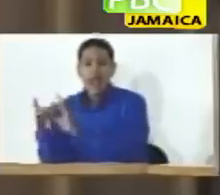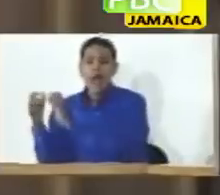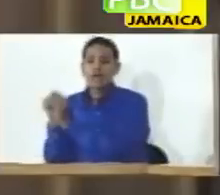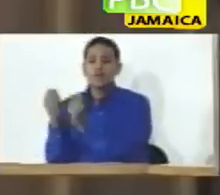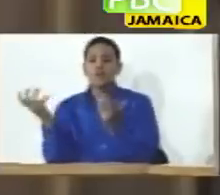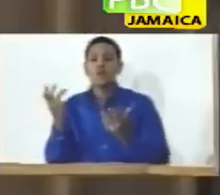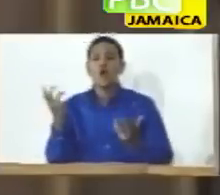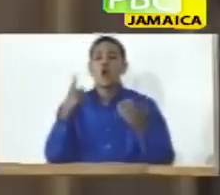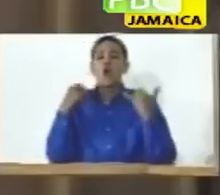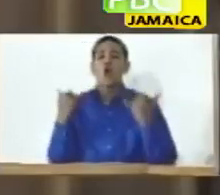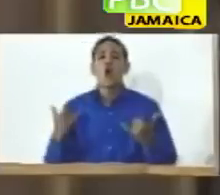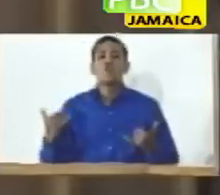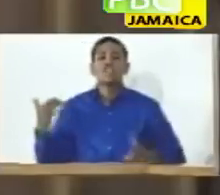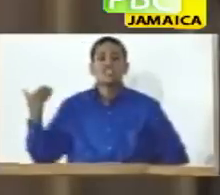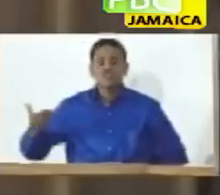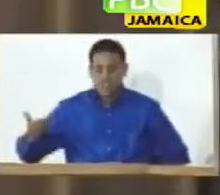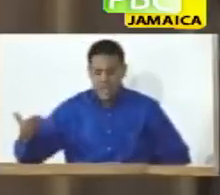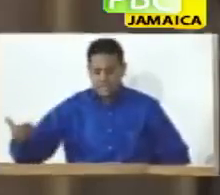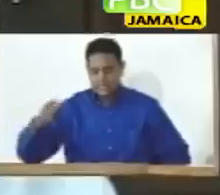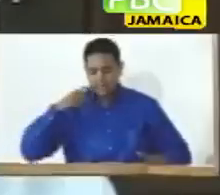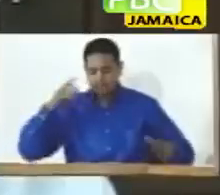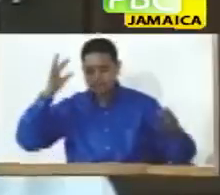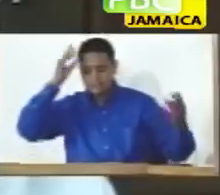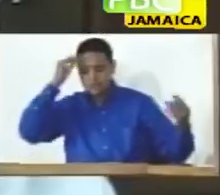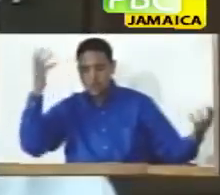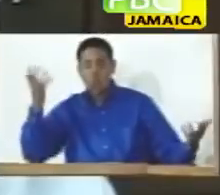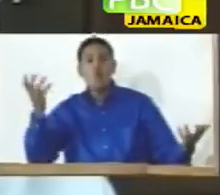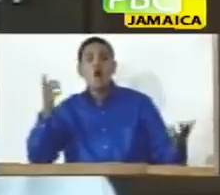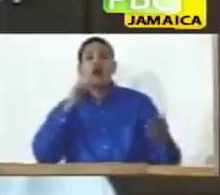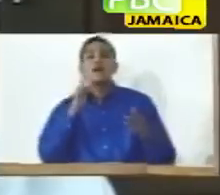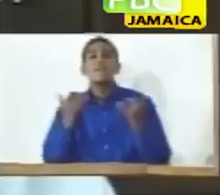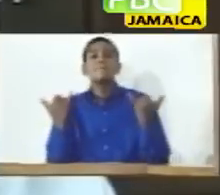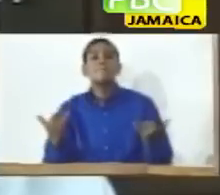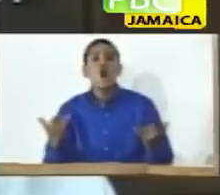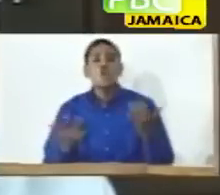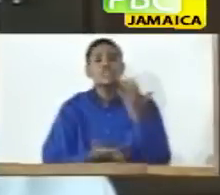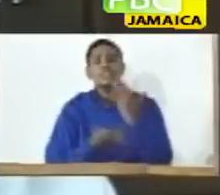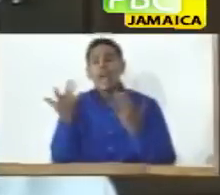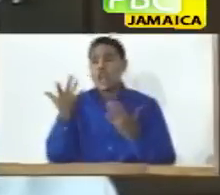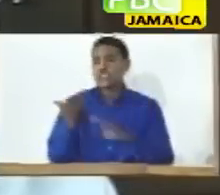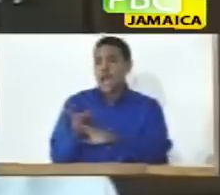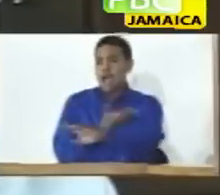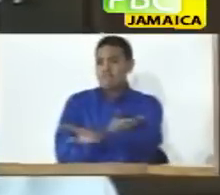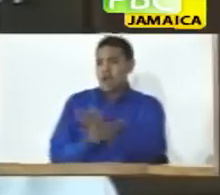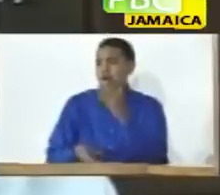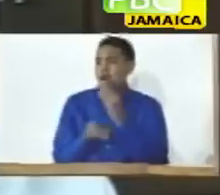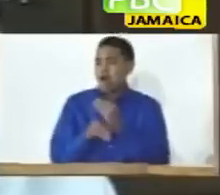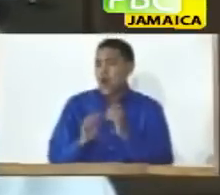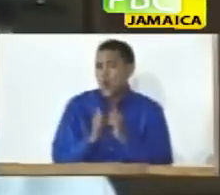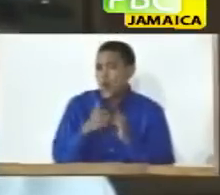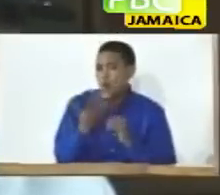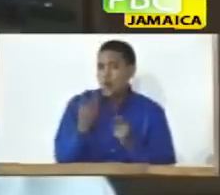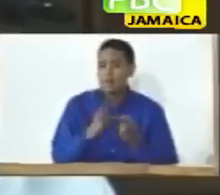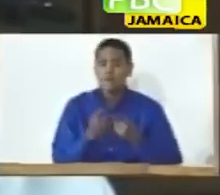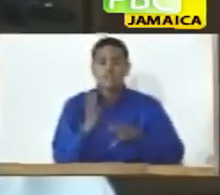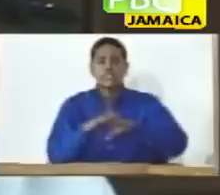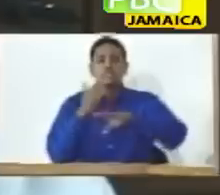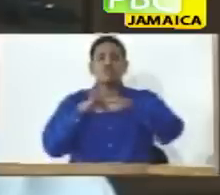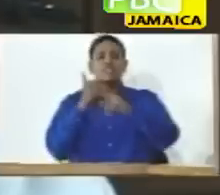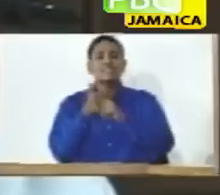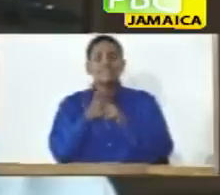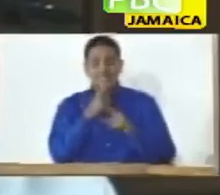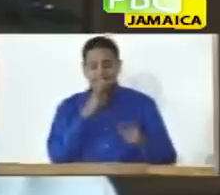to current trends, taking into consideration modern technological advances and increases in